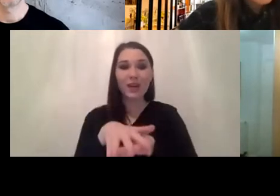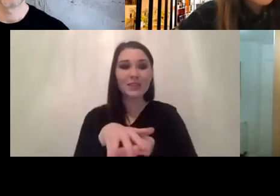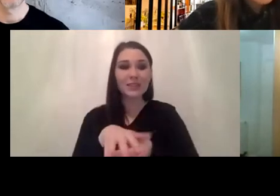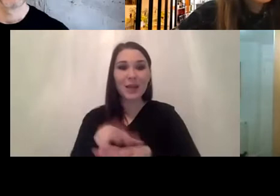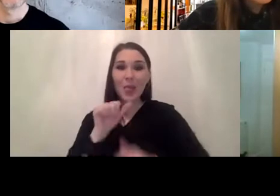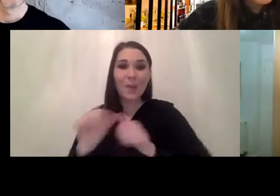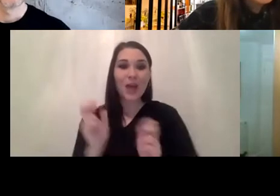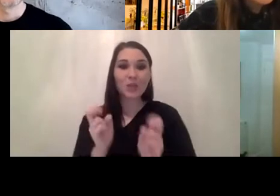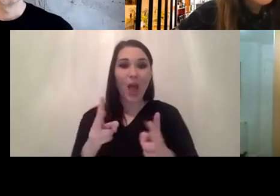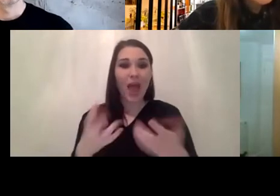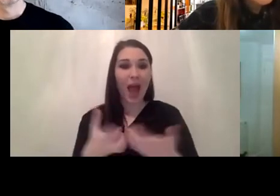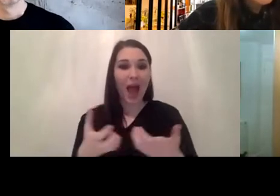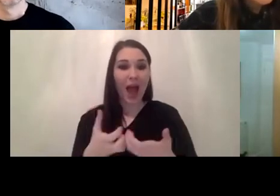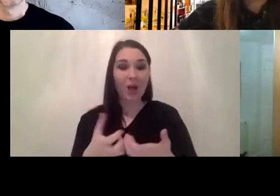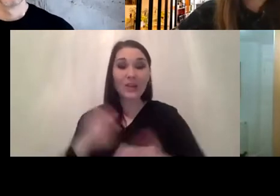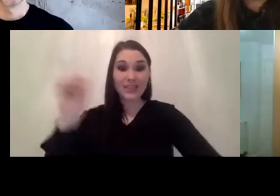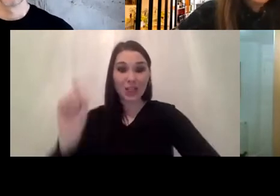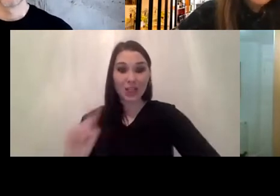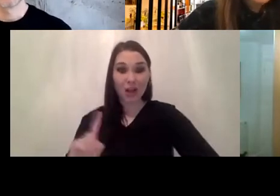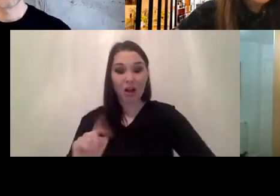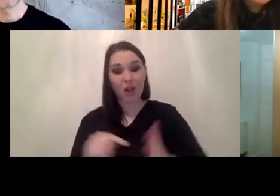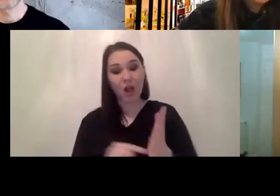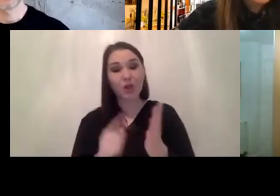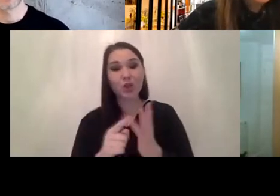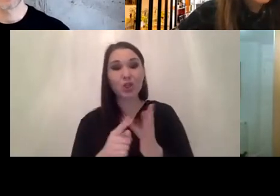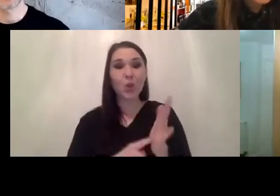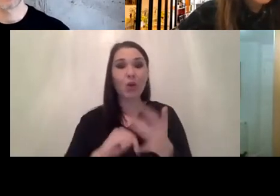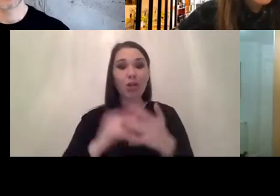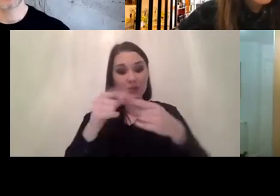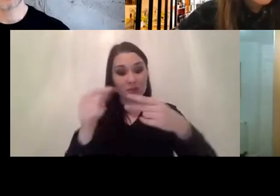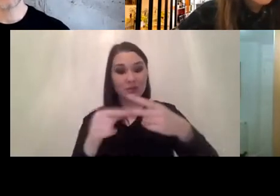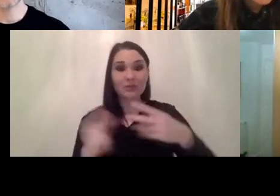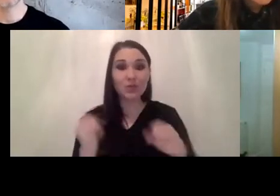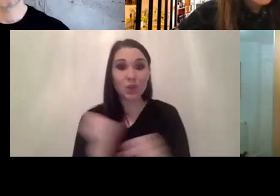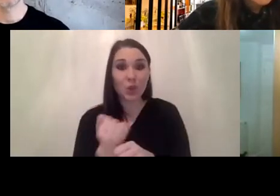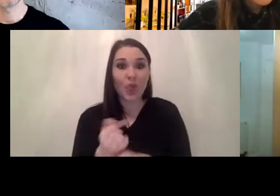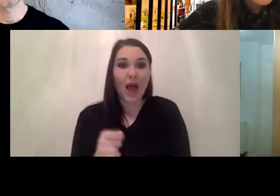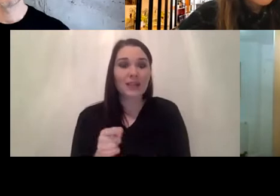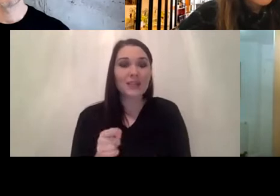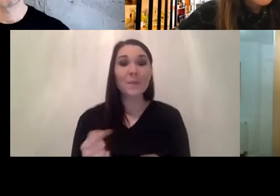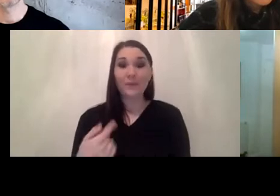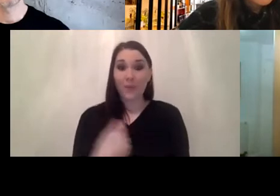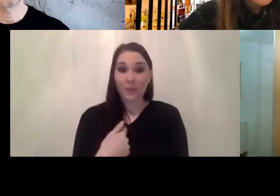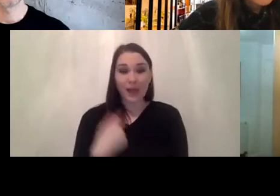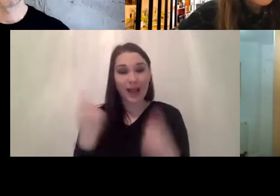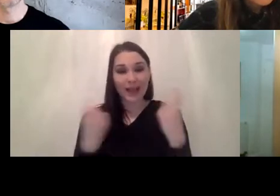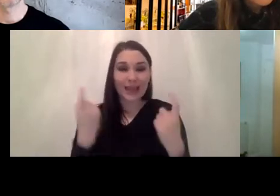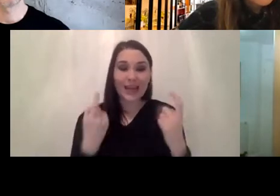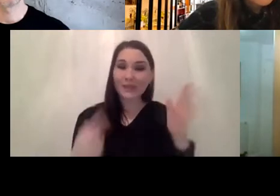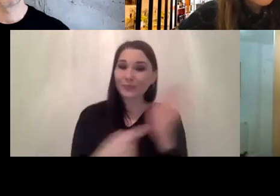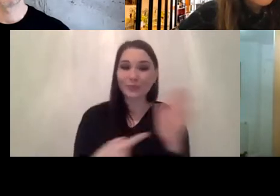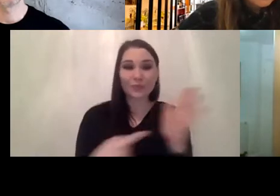that. There's digital tools to do that, certainly. But again, I think for me, what's been really key is